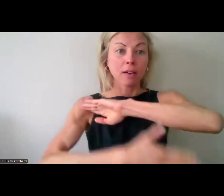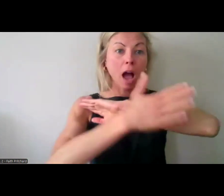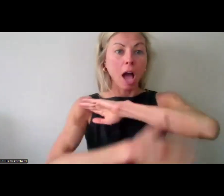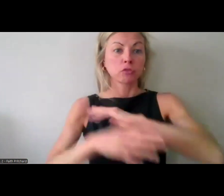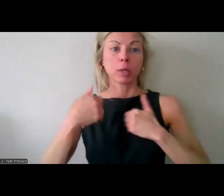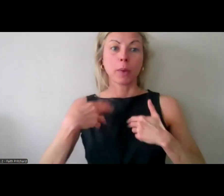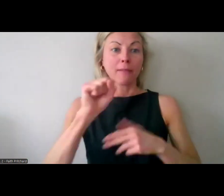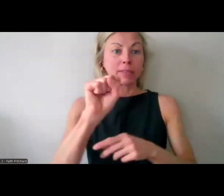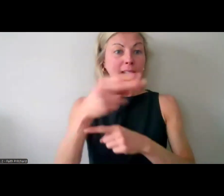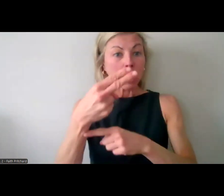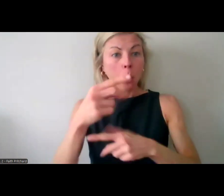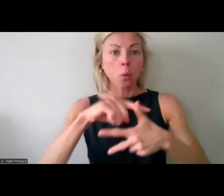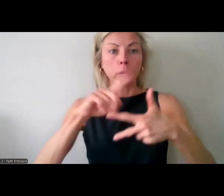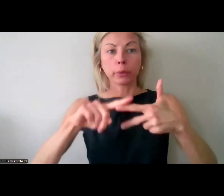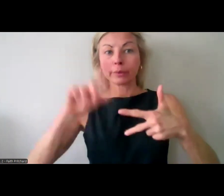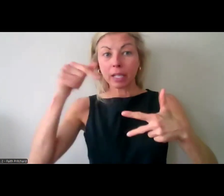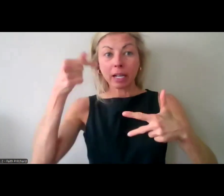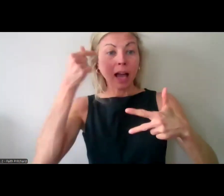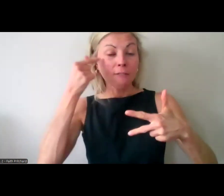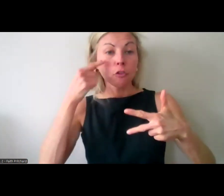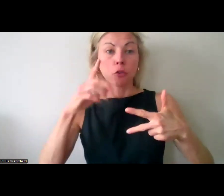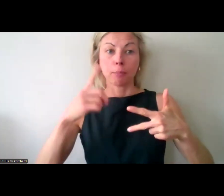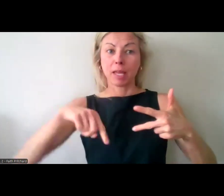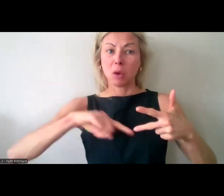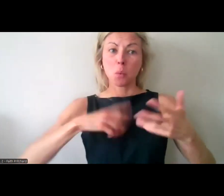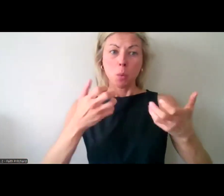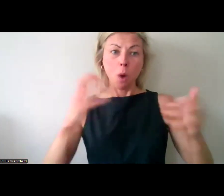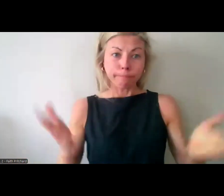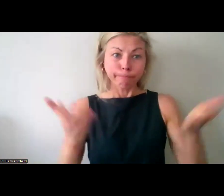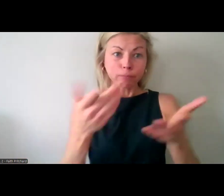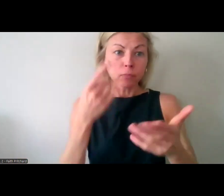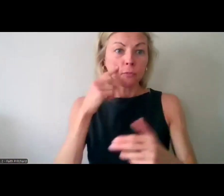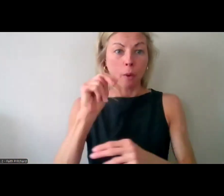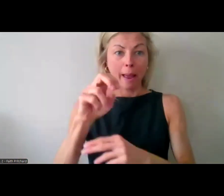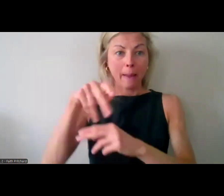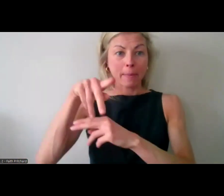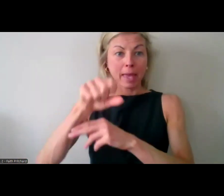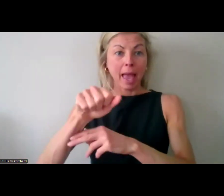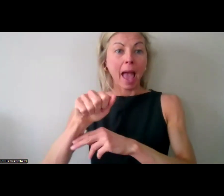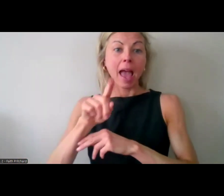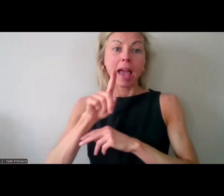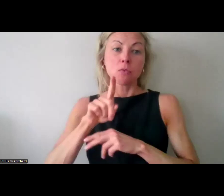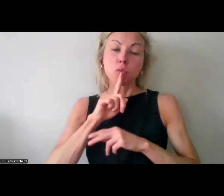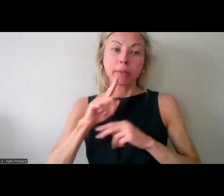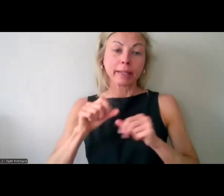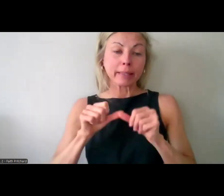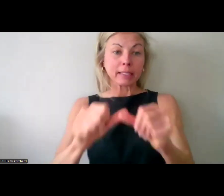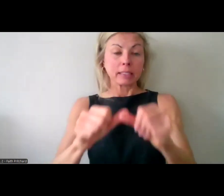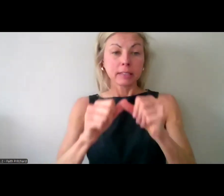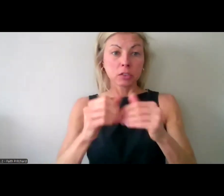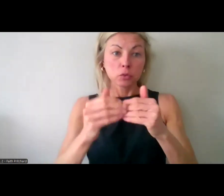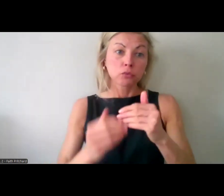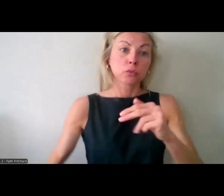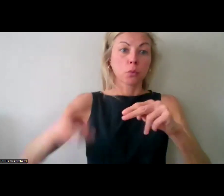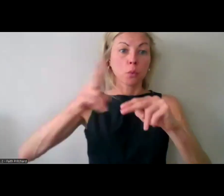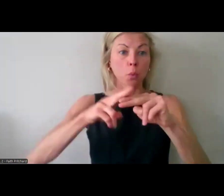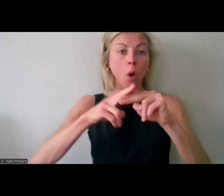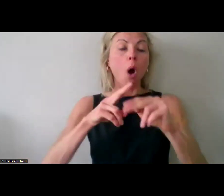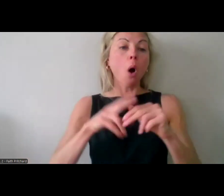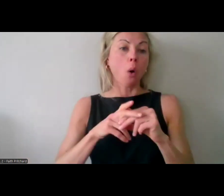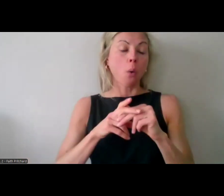and government that the momentum for MPA continues to grow across states and federally. So the committee just again